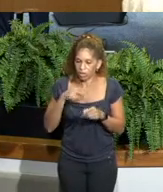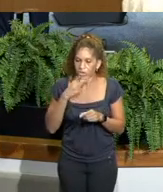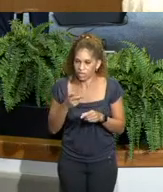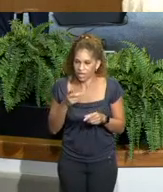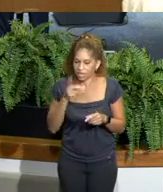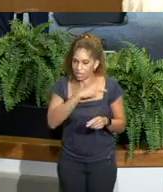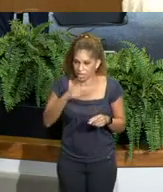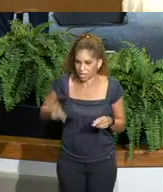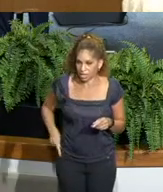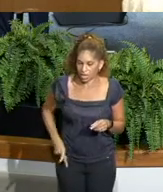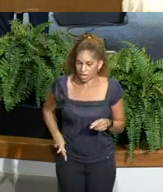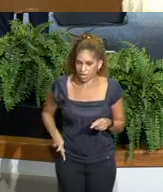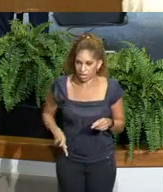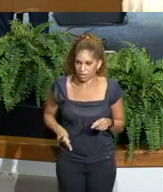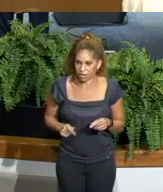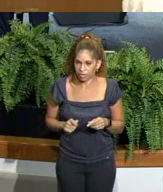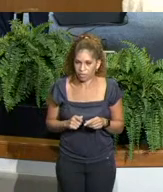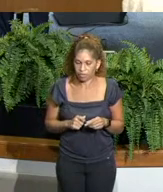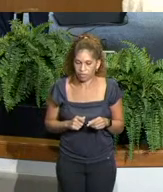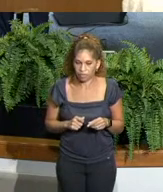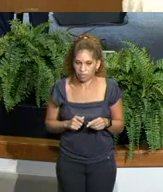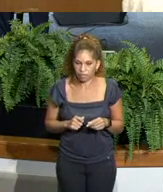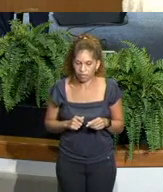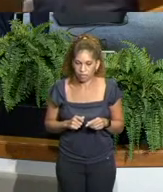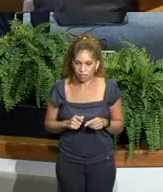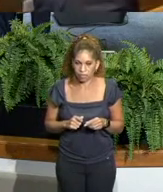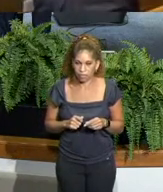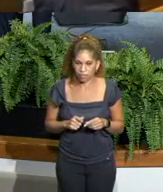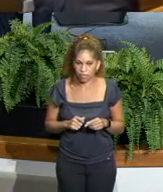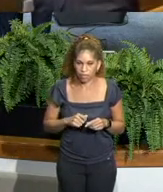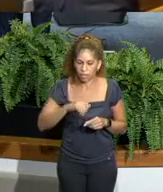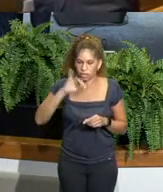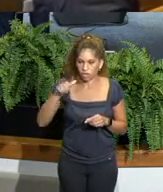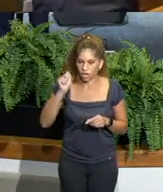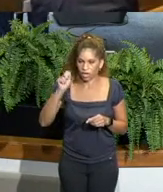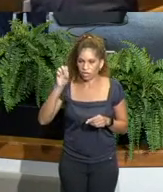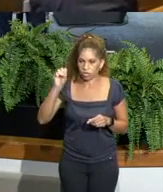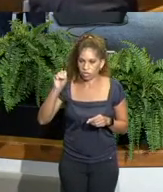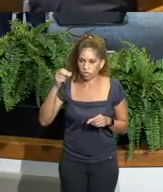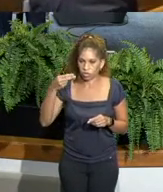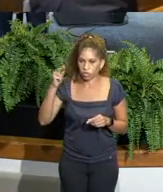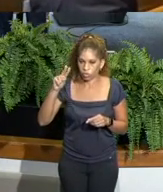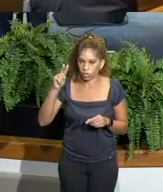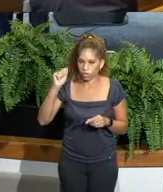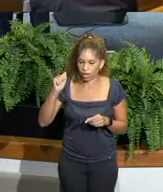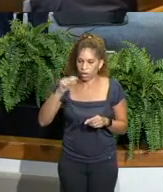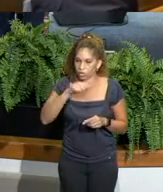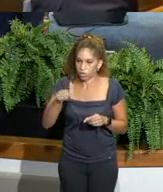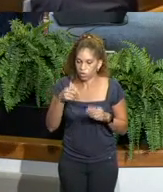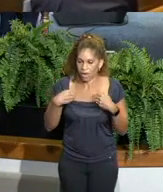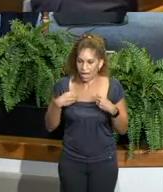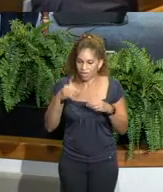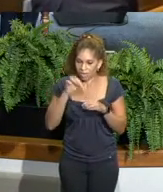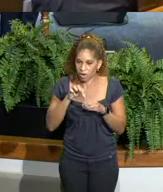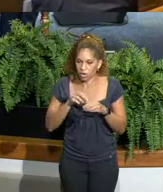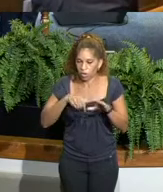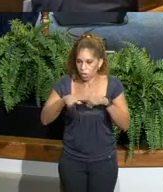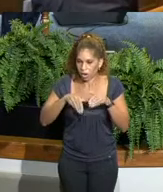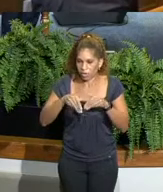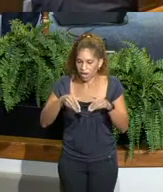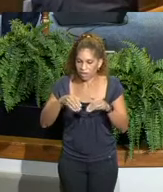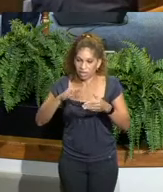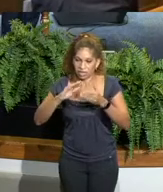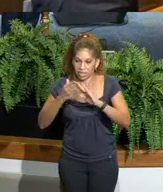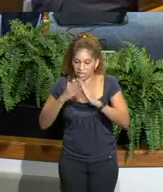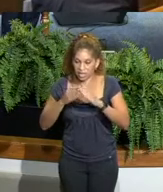justice rolls down like water. Gentile righteousness like a mighty stream. Joshua, you got a vote. You can walk around the city until the walls